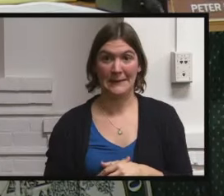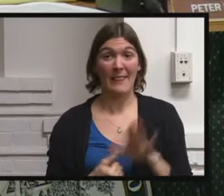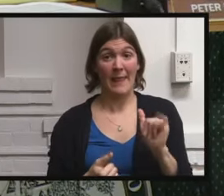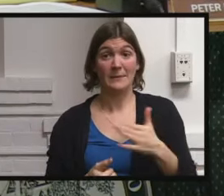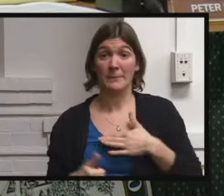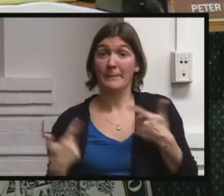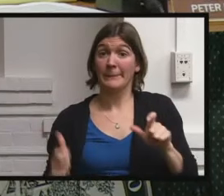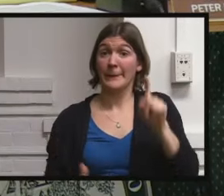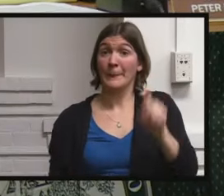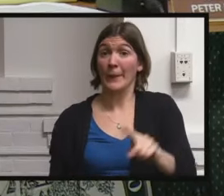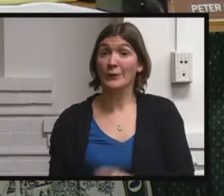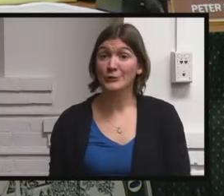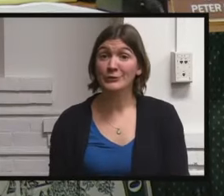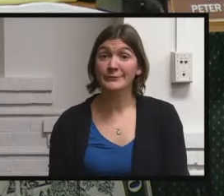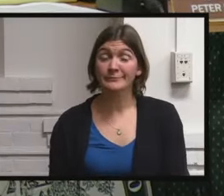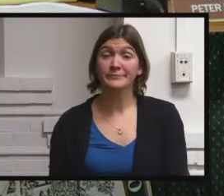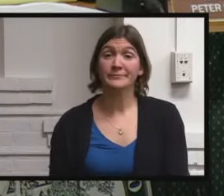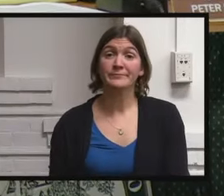That's my question.